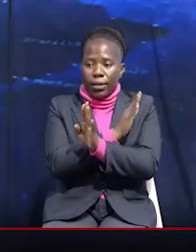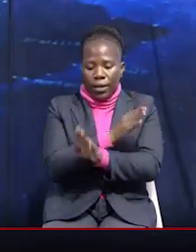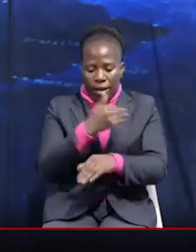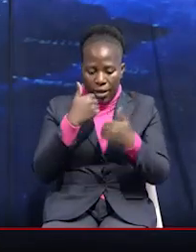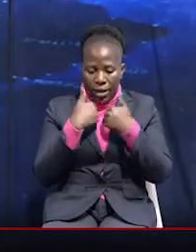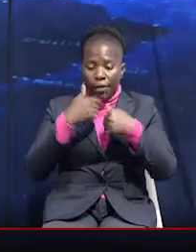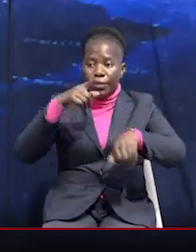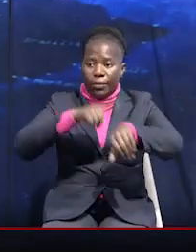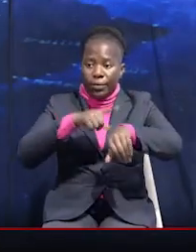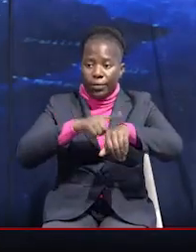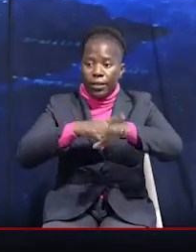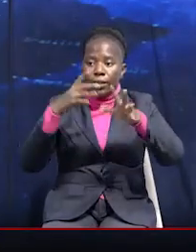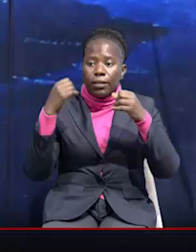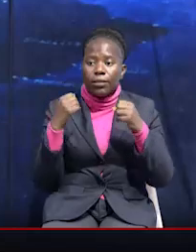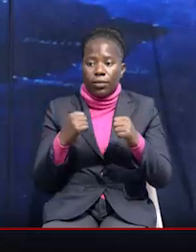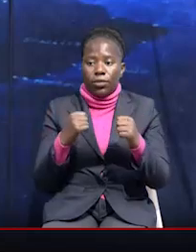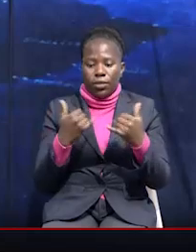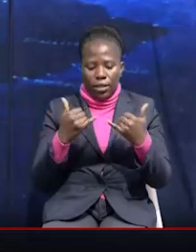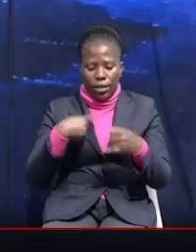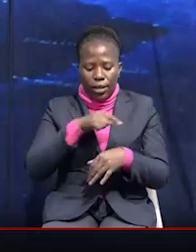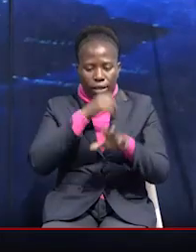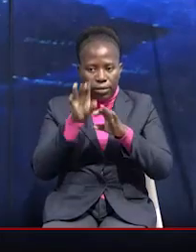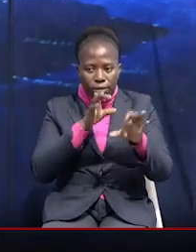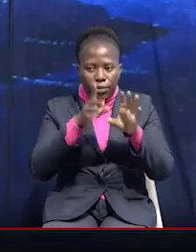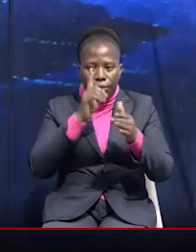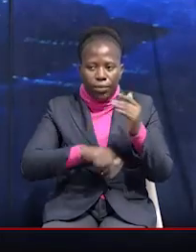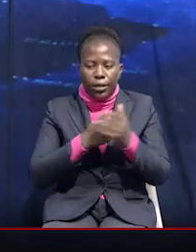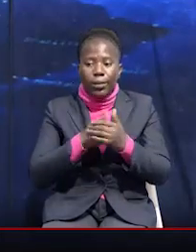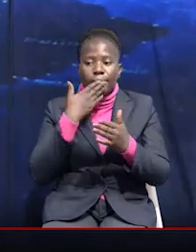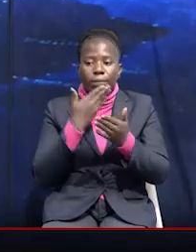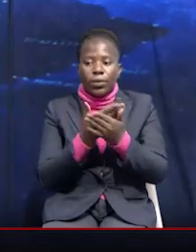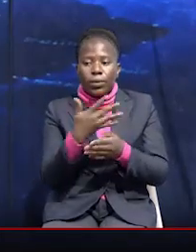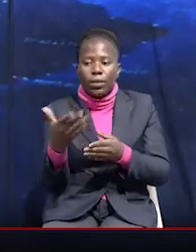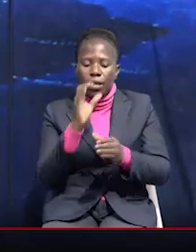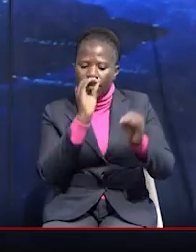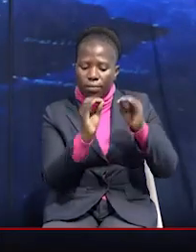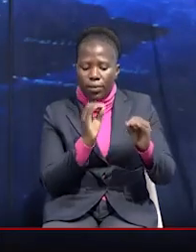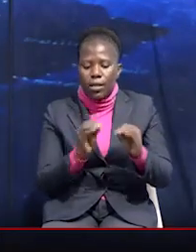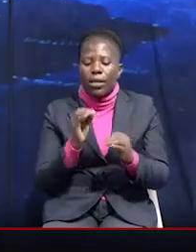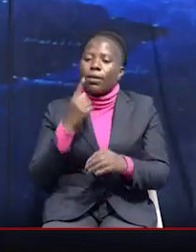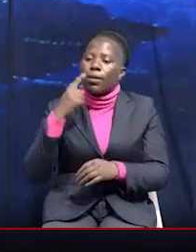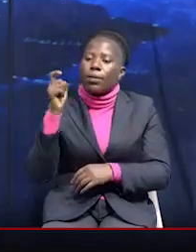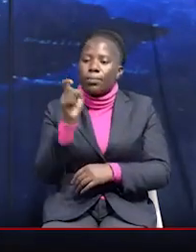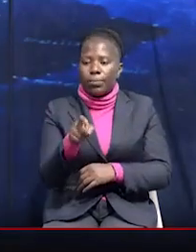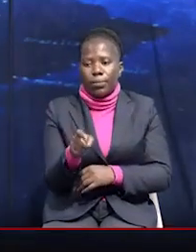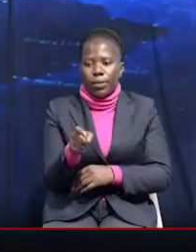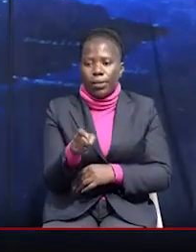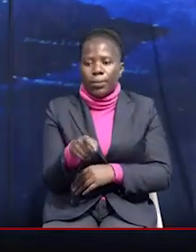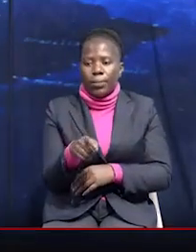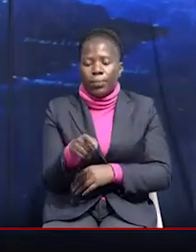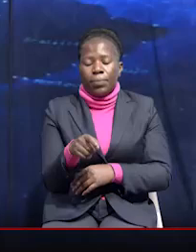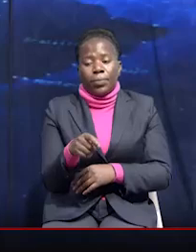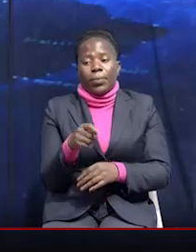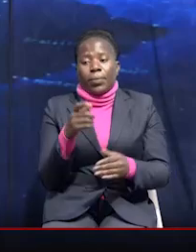is strong now. And what we need to do now is to put a lot of good things right in place. So what I'll be able to say, maybe